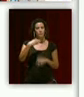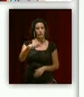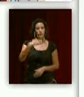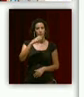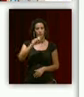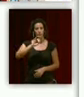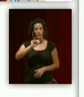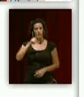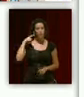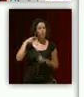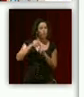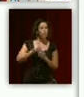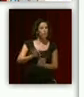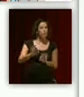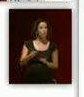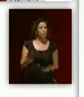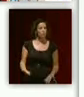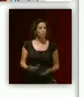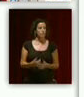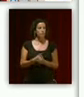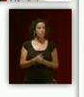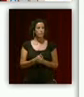for the assistance of people with a serious